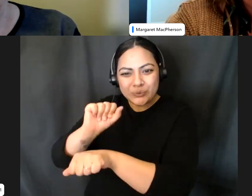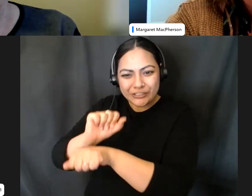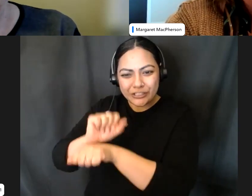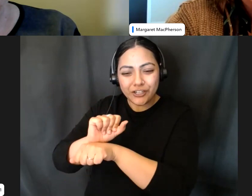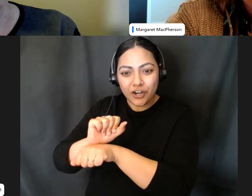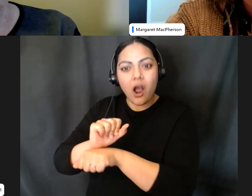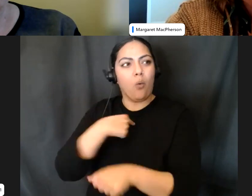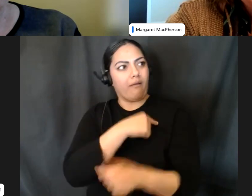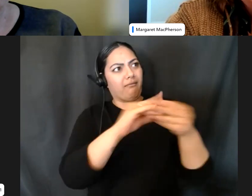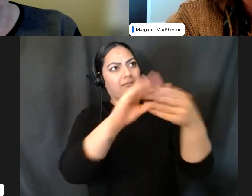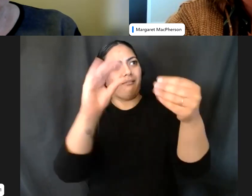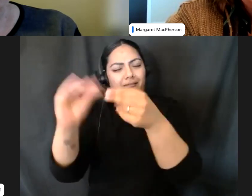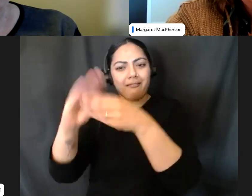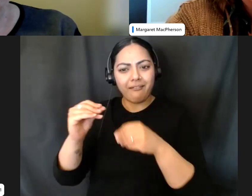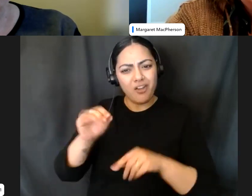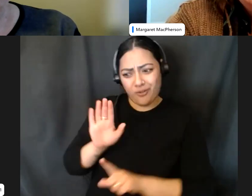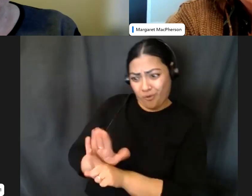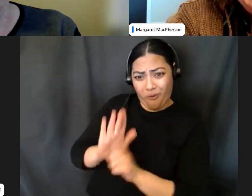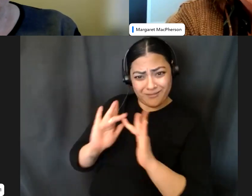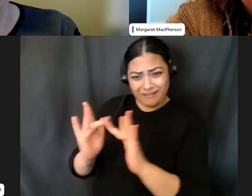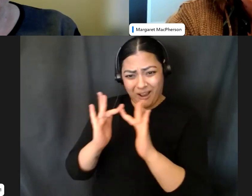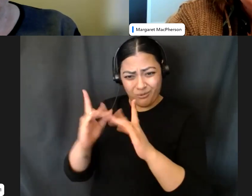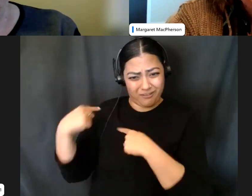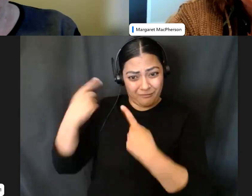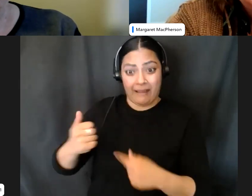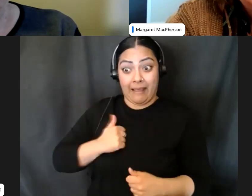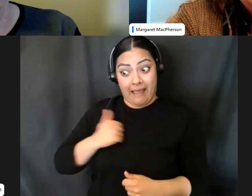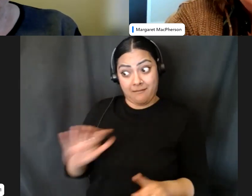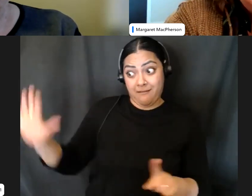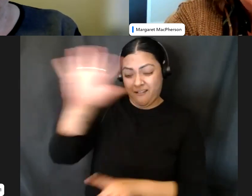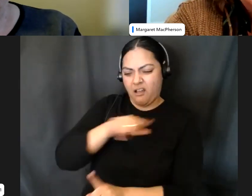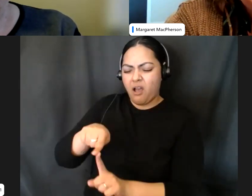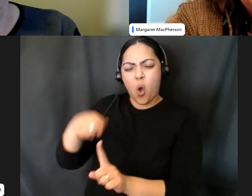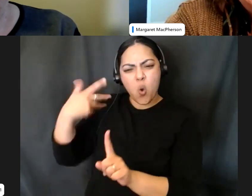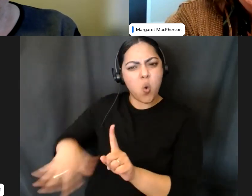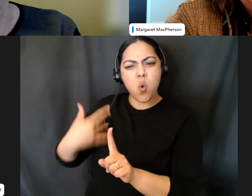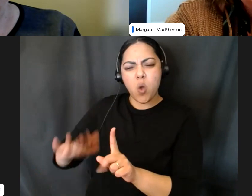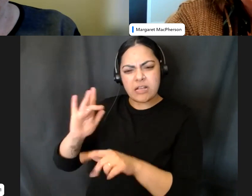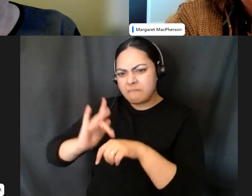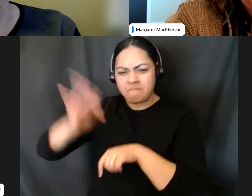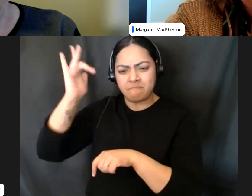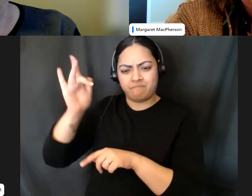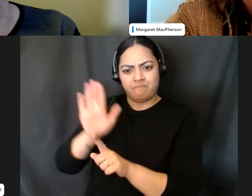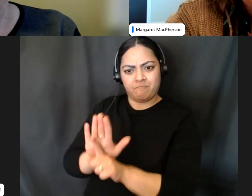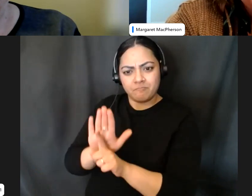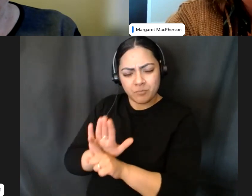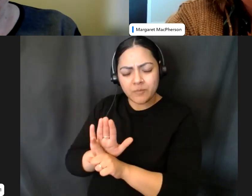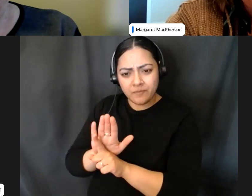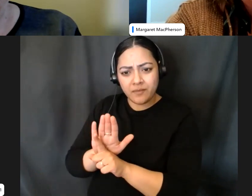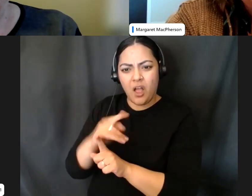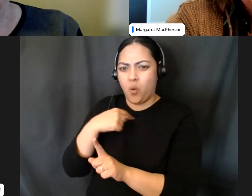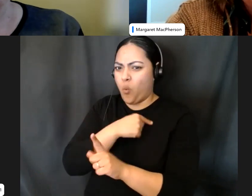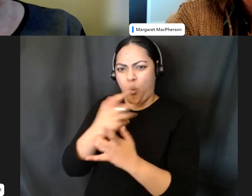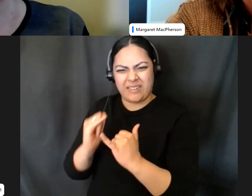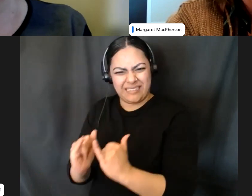network has kind of been the gold standard in Canada, I would say, and so that's why we wanted